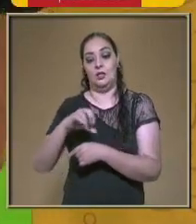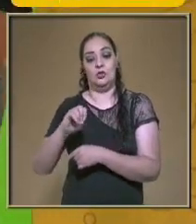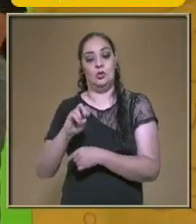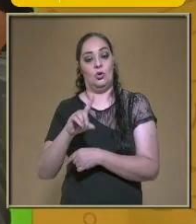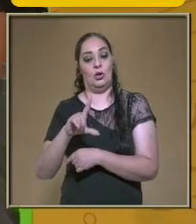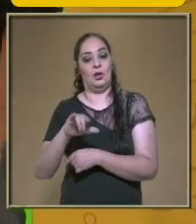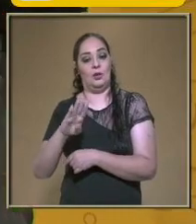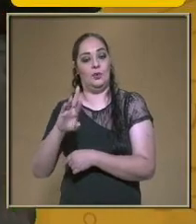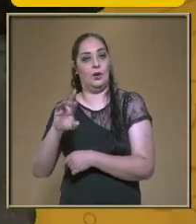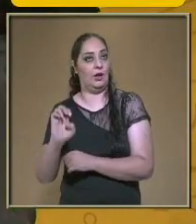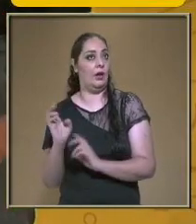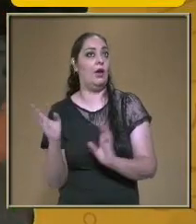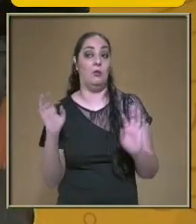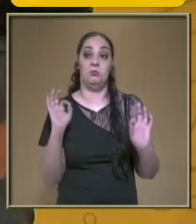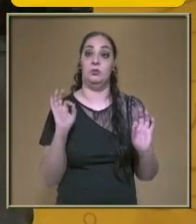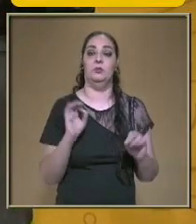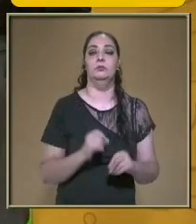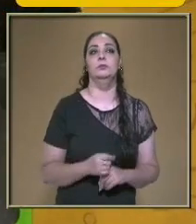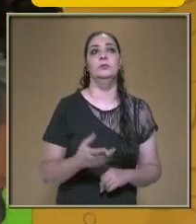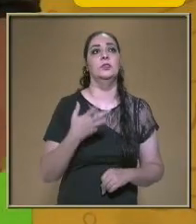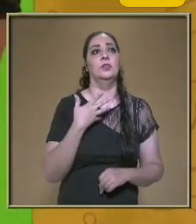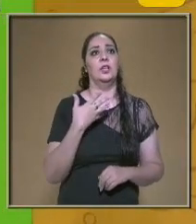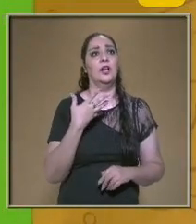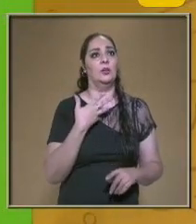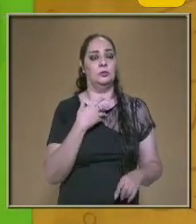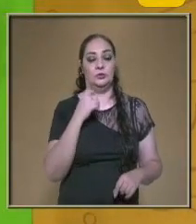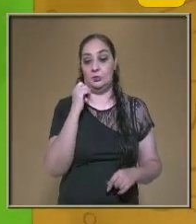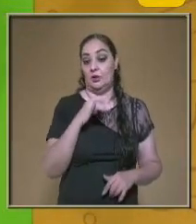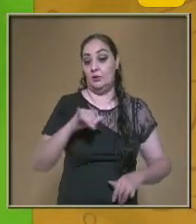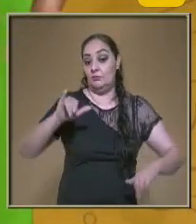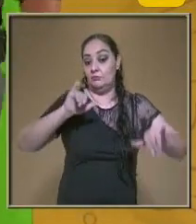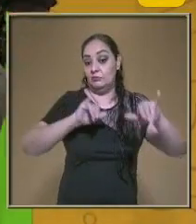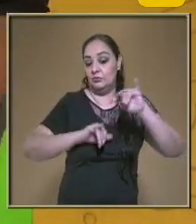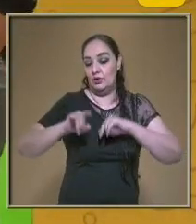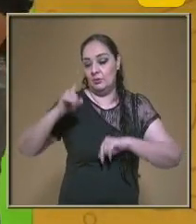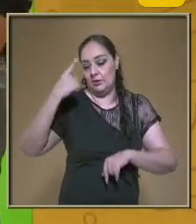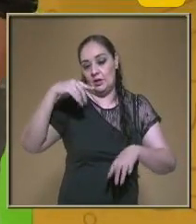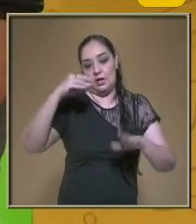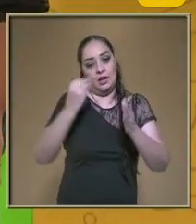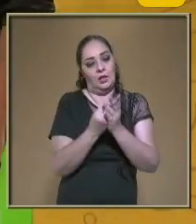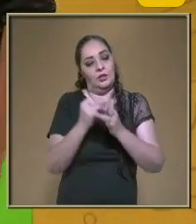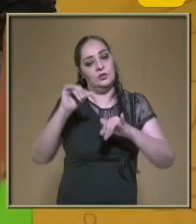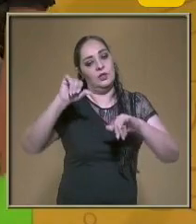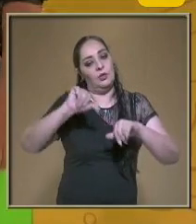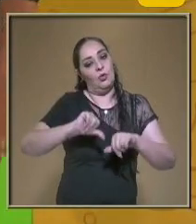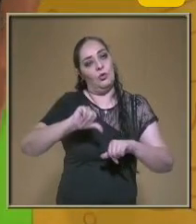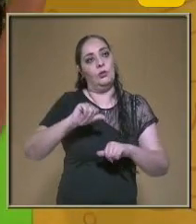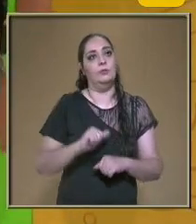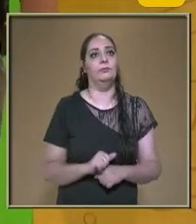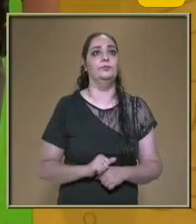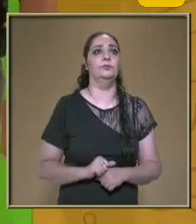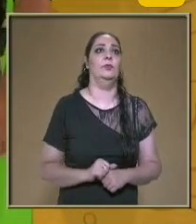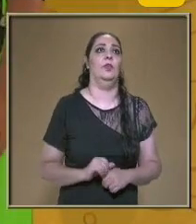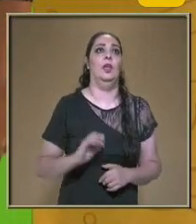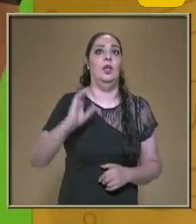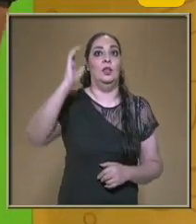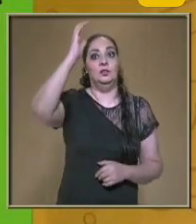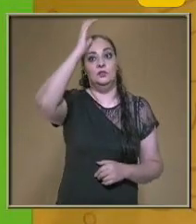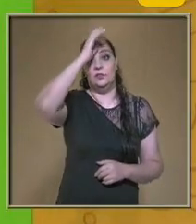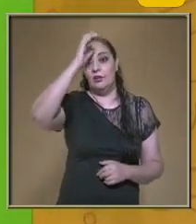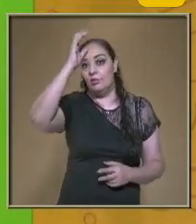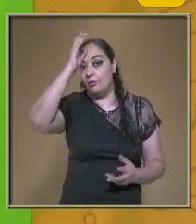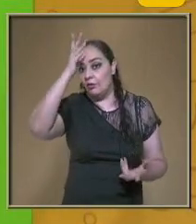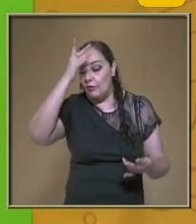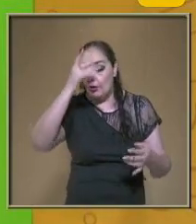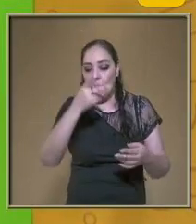movie, okay? So then we got the topic for today. We have the scientist dog,